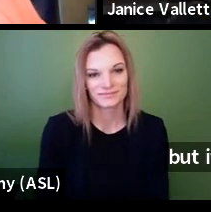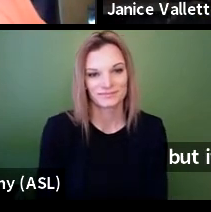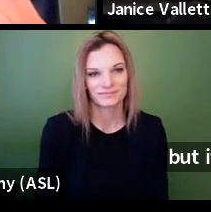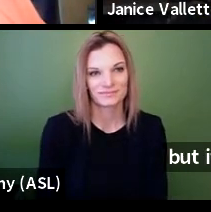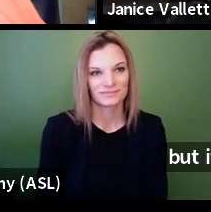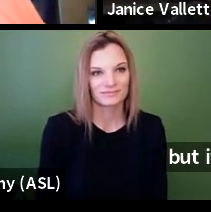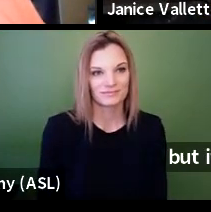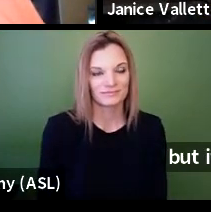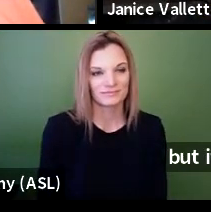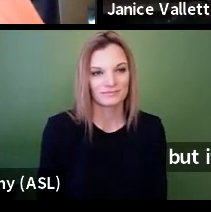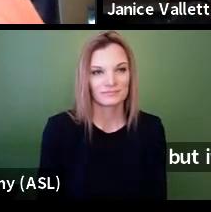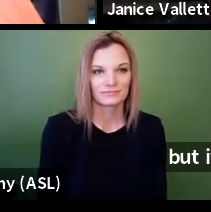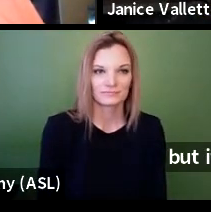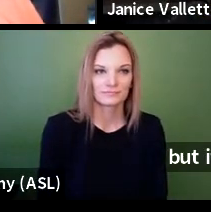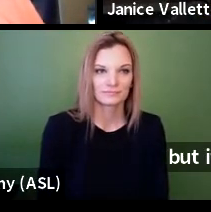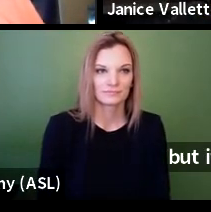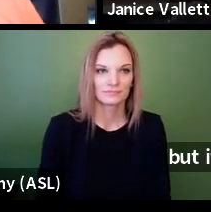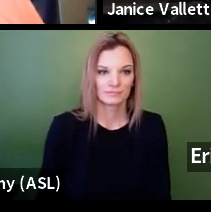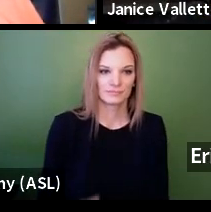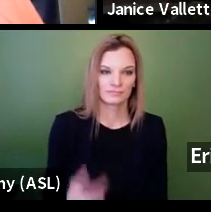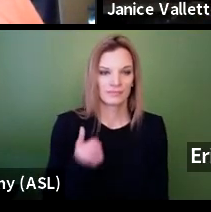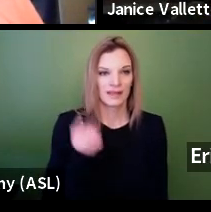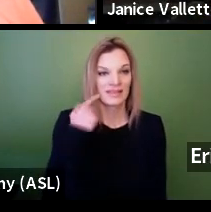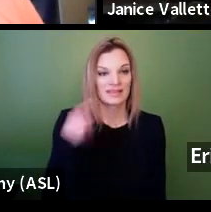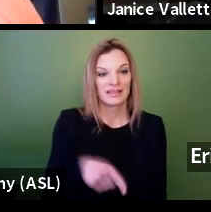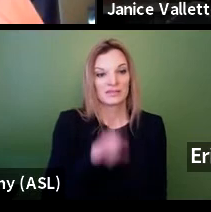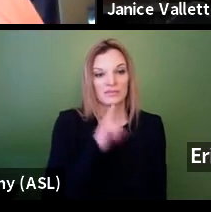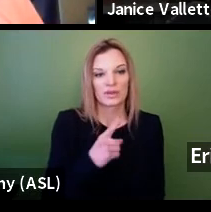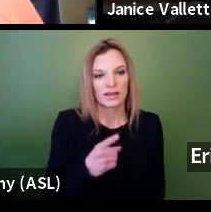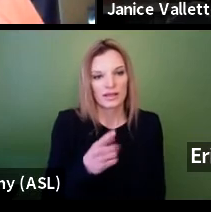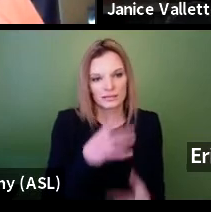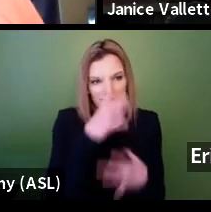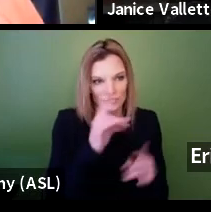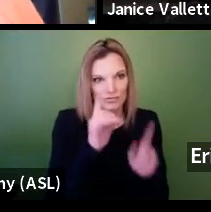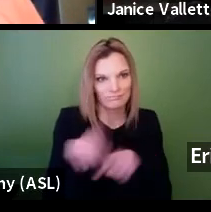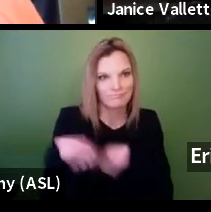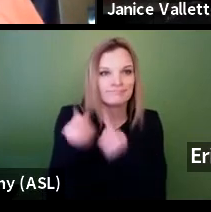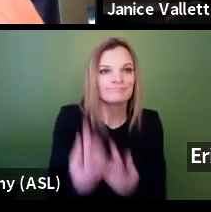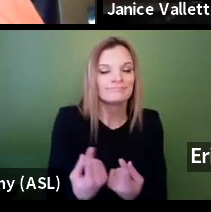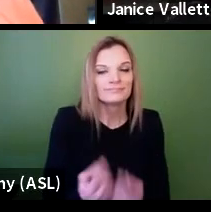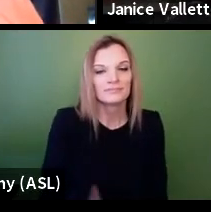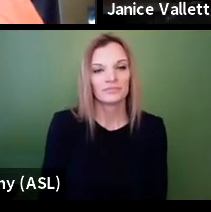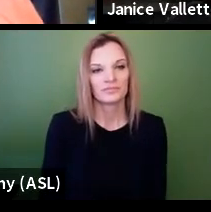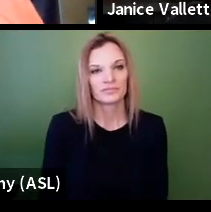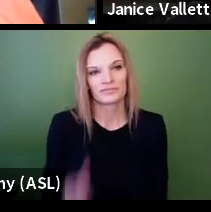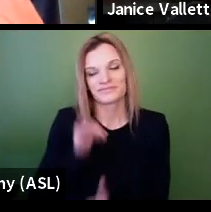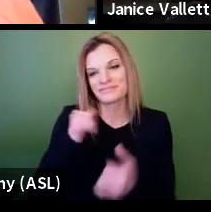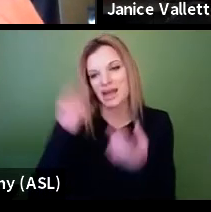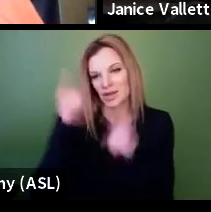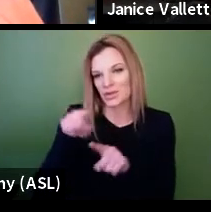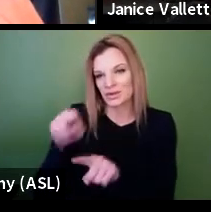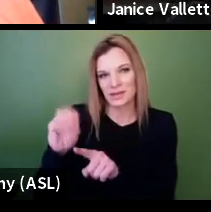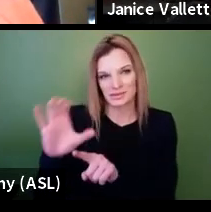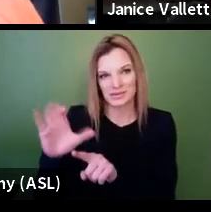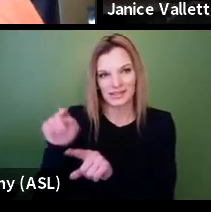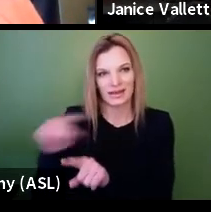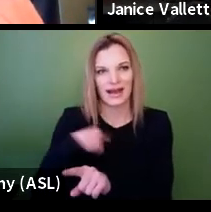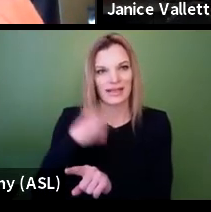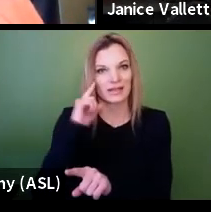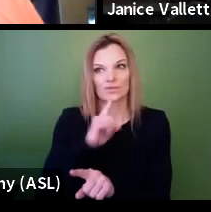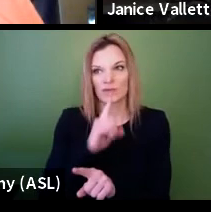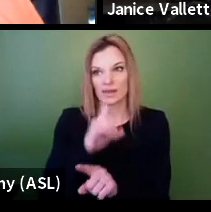I was just going to say, I found the entire thing interesting so far, and I have to agree with MC. I think it's